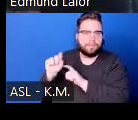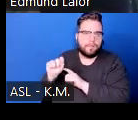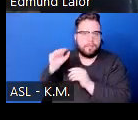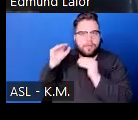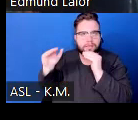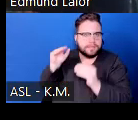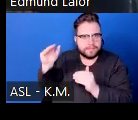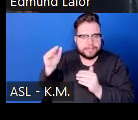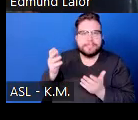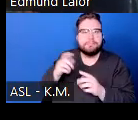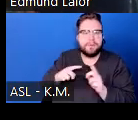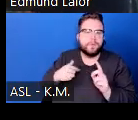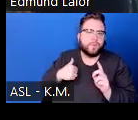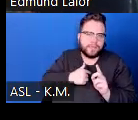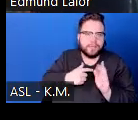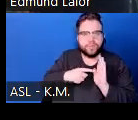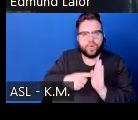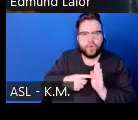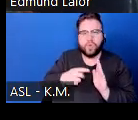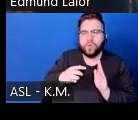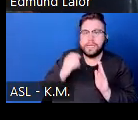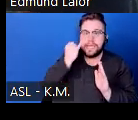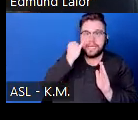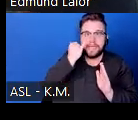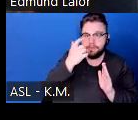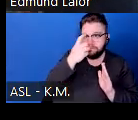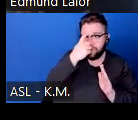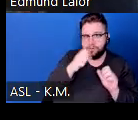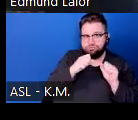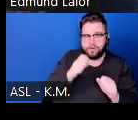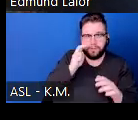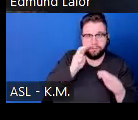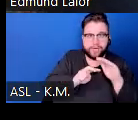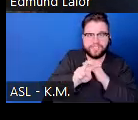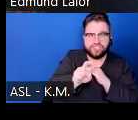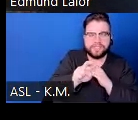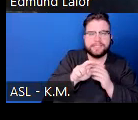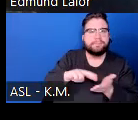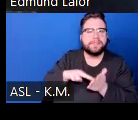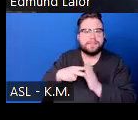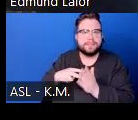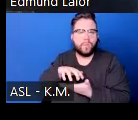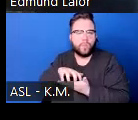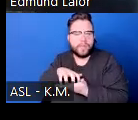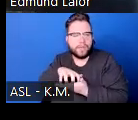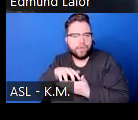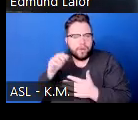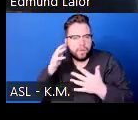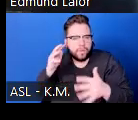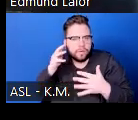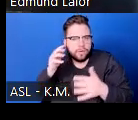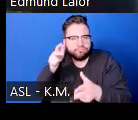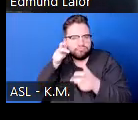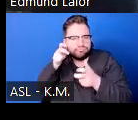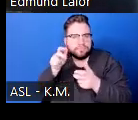the stronger prediction you had for the upcoming word, the weaker your auditory system seemed to encode the sounds of that